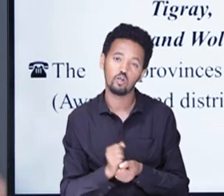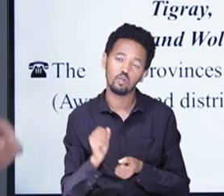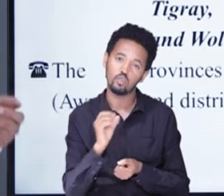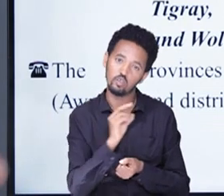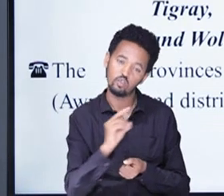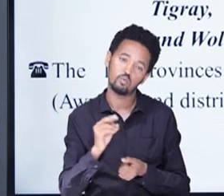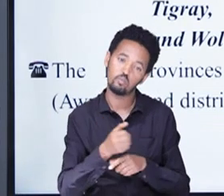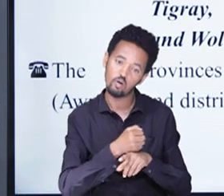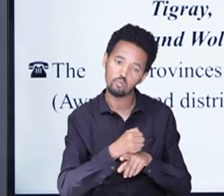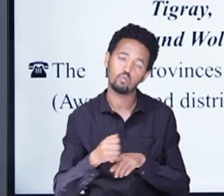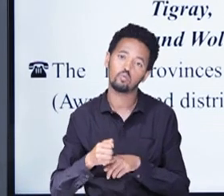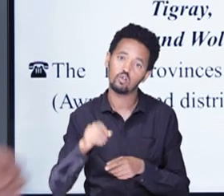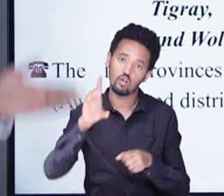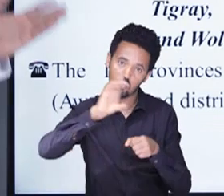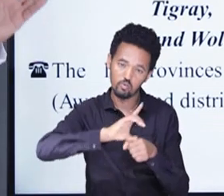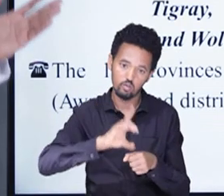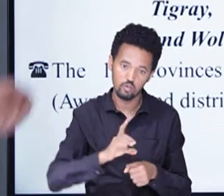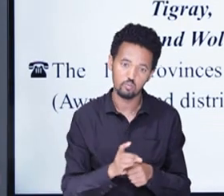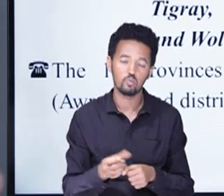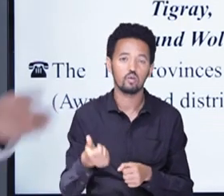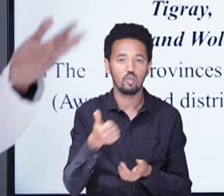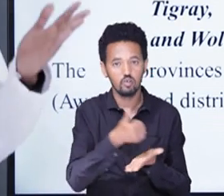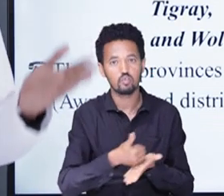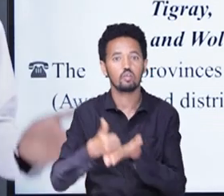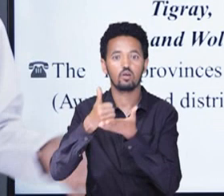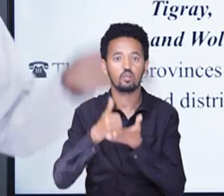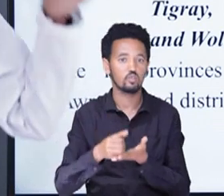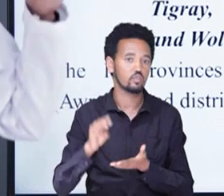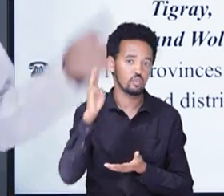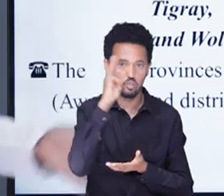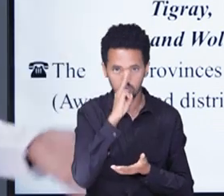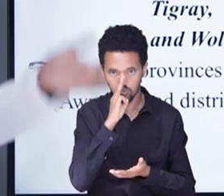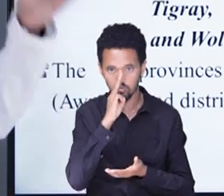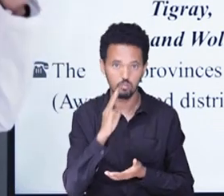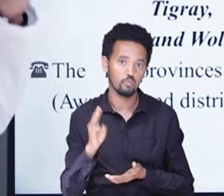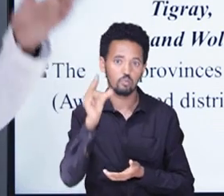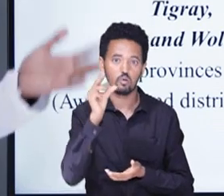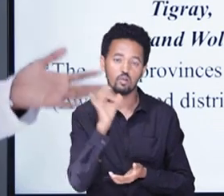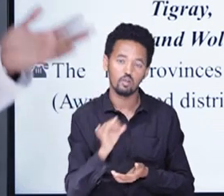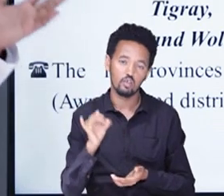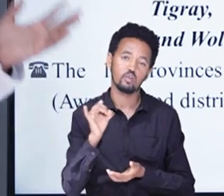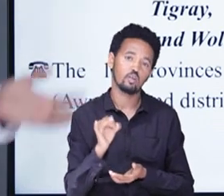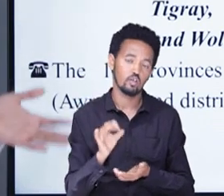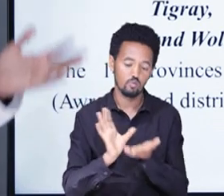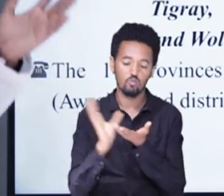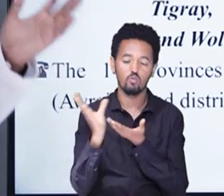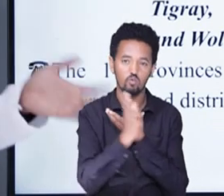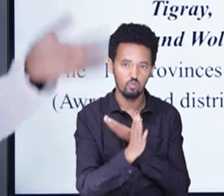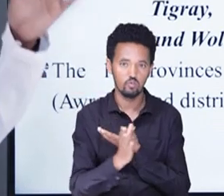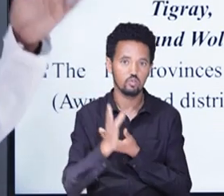Ilibabor, Kaffa, Eritrea, Sidamo, Bale, Hararge, Gomogofa,